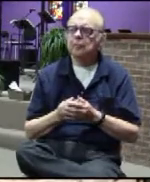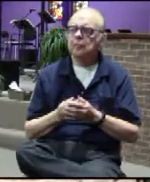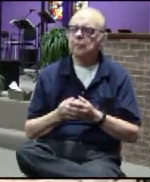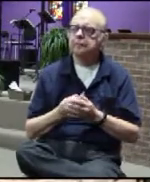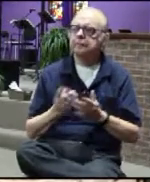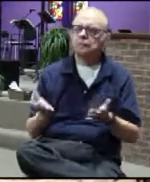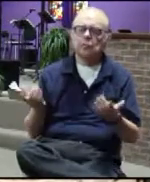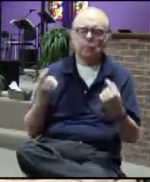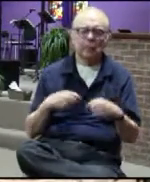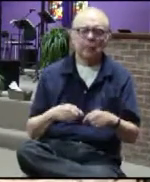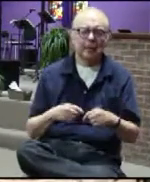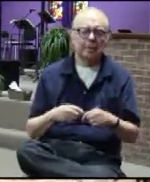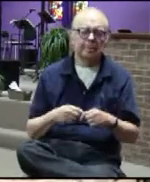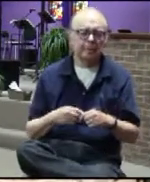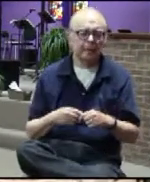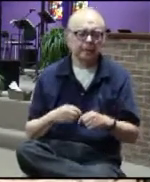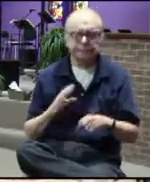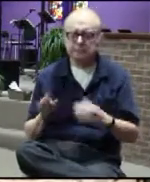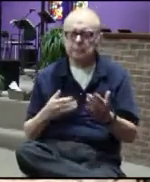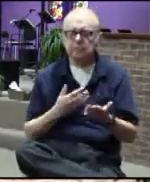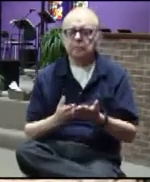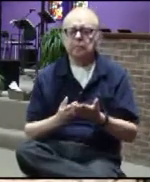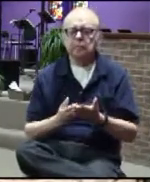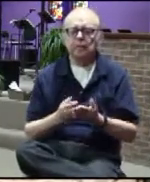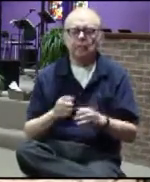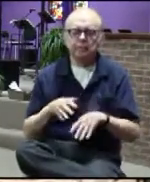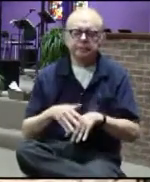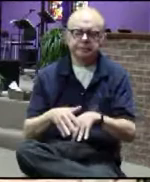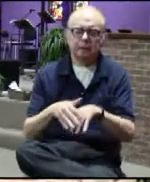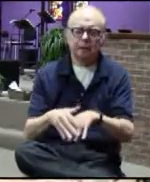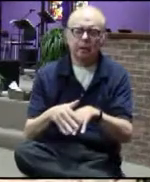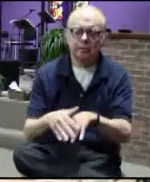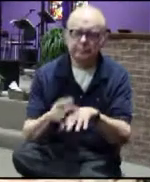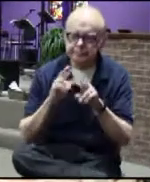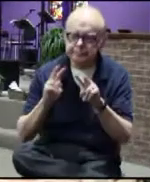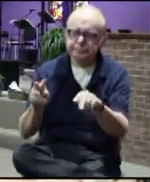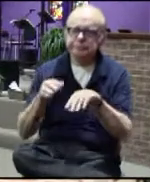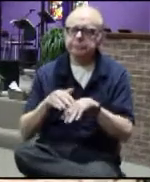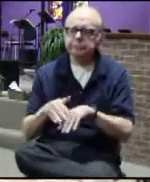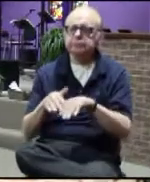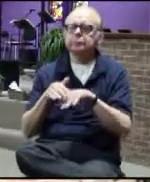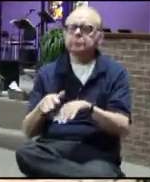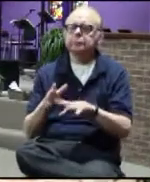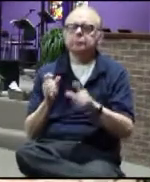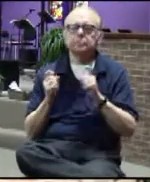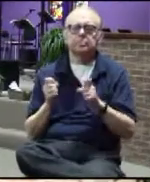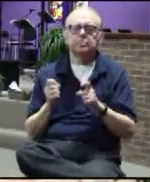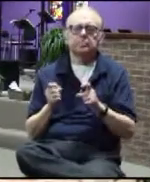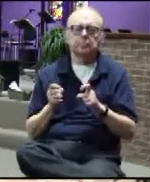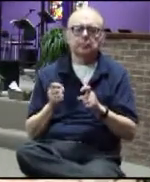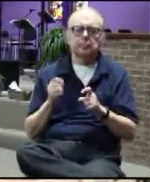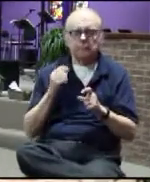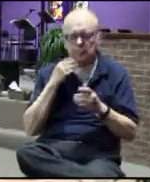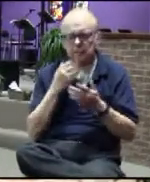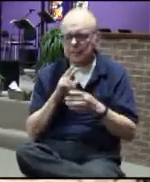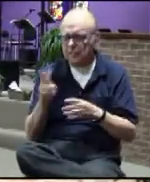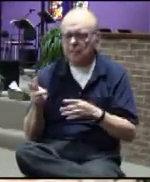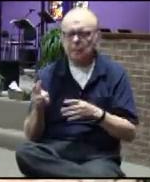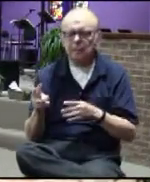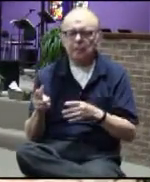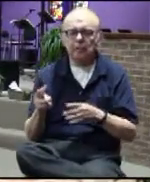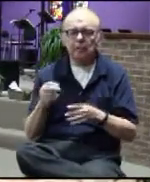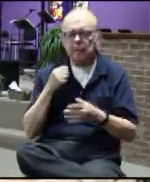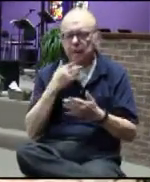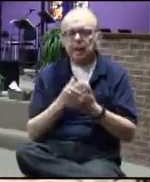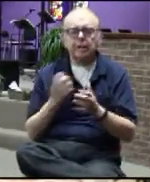And so here comes Minnie and Mickey and all of them coming down through there and we're watching the parade. And all of a sudden you see this little girl out there trying